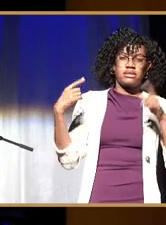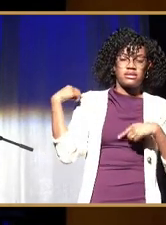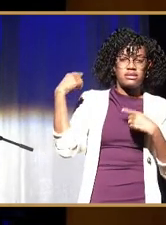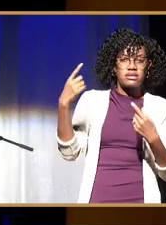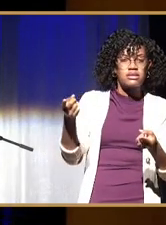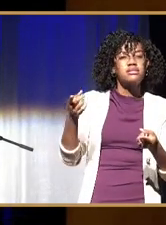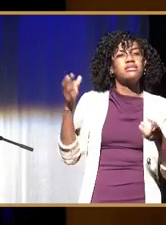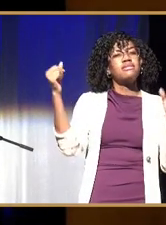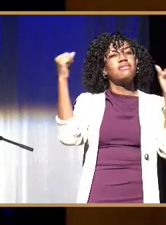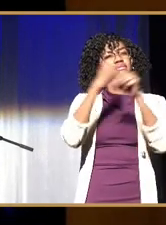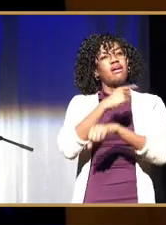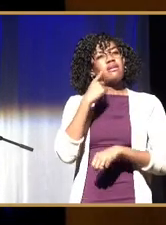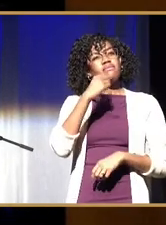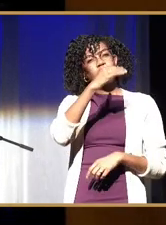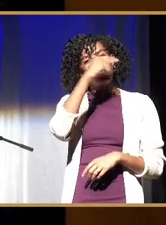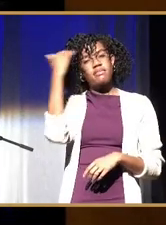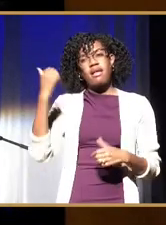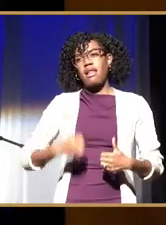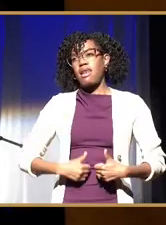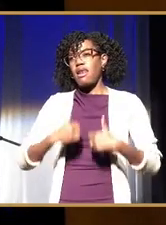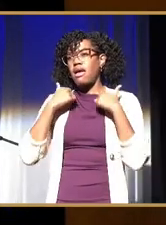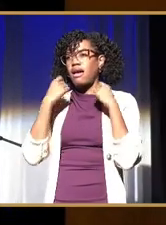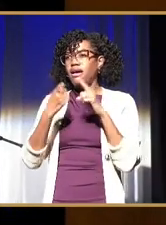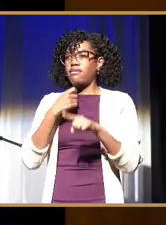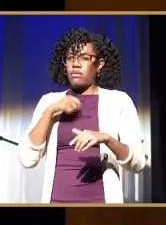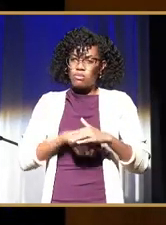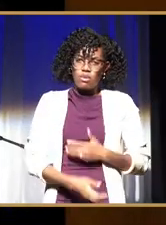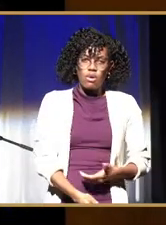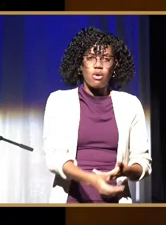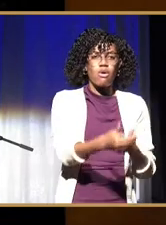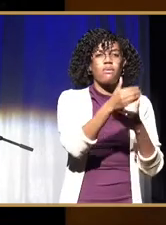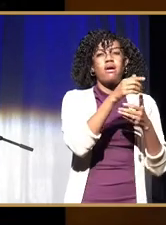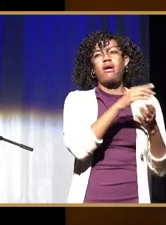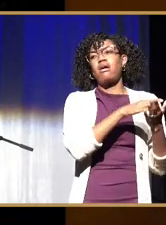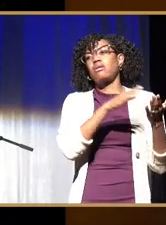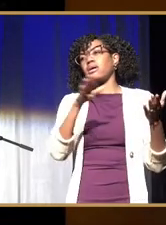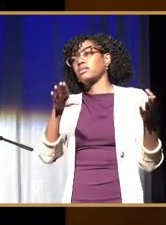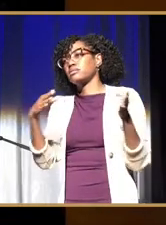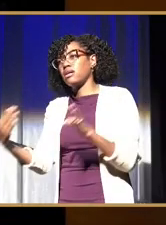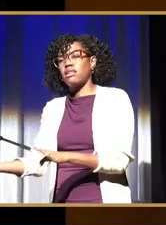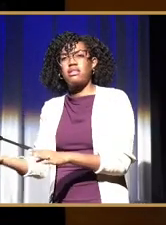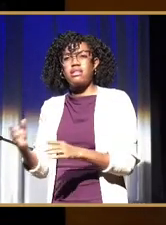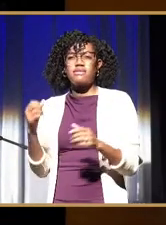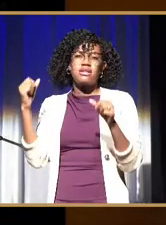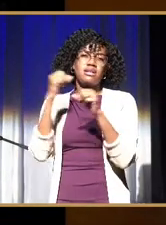of fighting for Black life from the womb to the tomb.